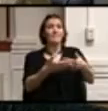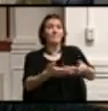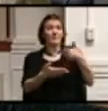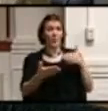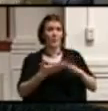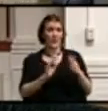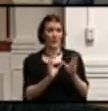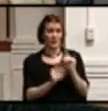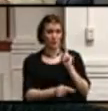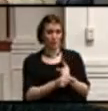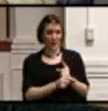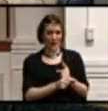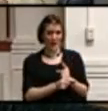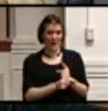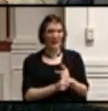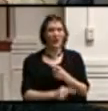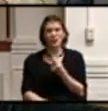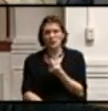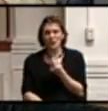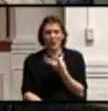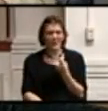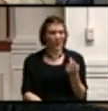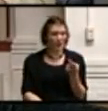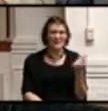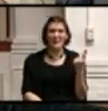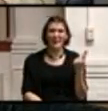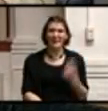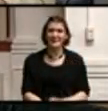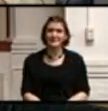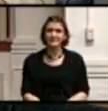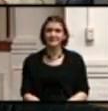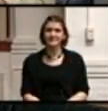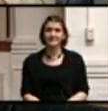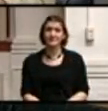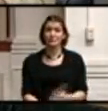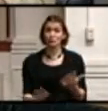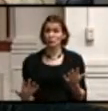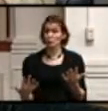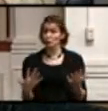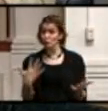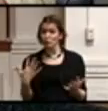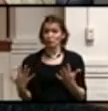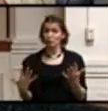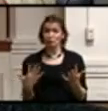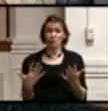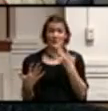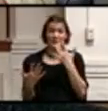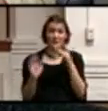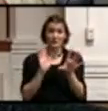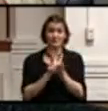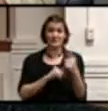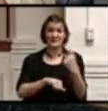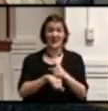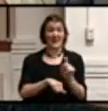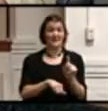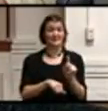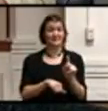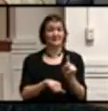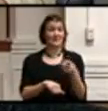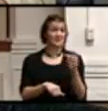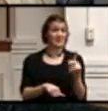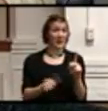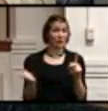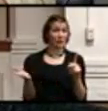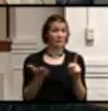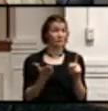town meeting, on like Tuesday, Wednesday, or Thursday. So Is there any particular proposal, Patrick,